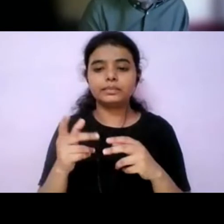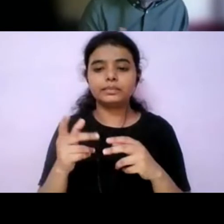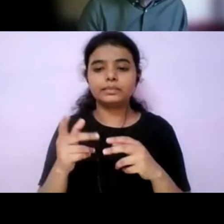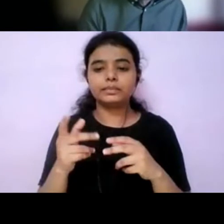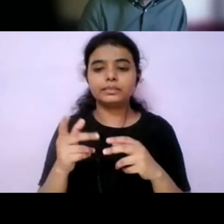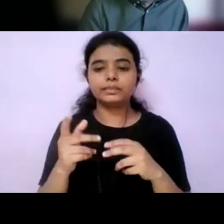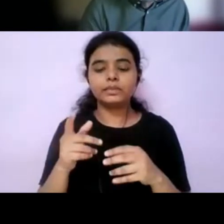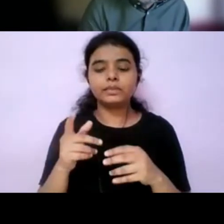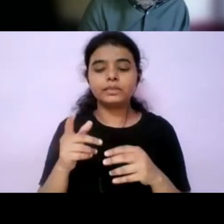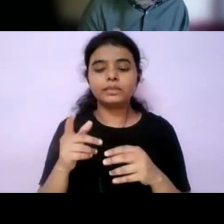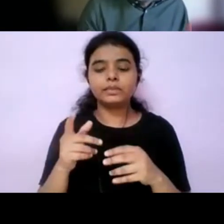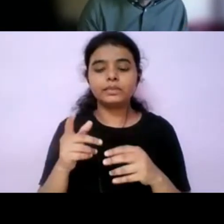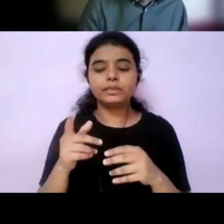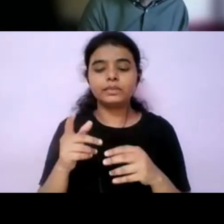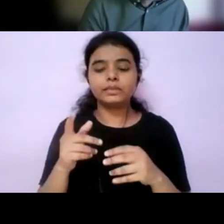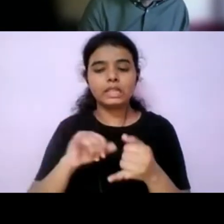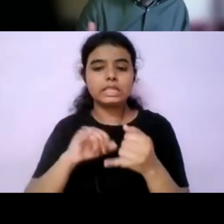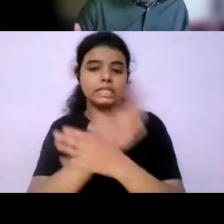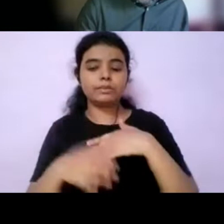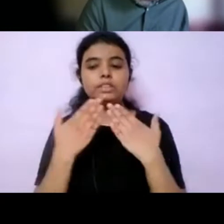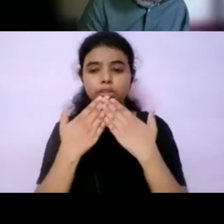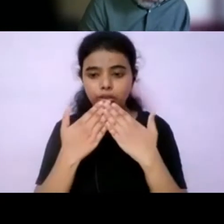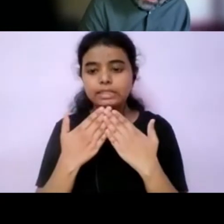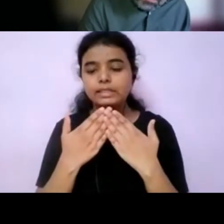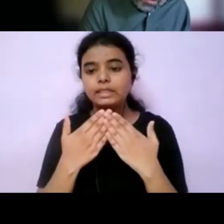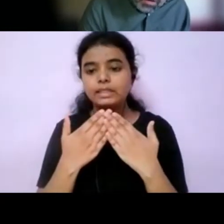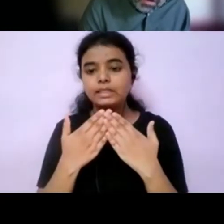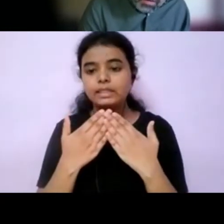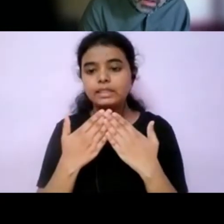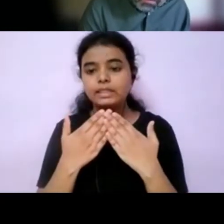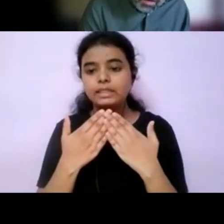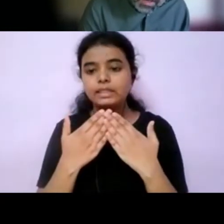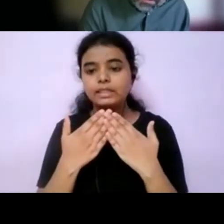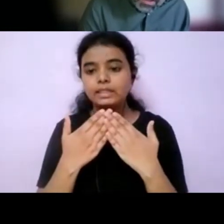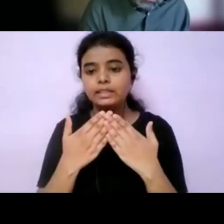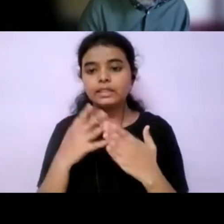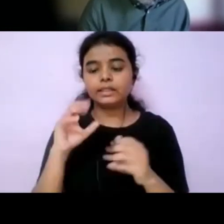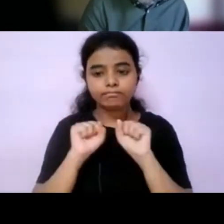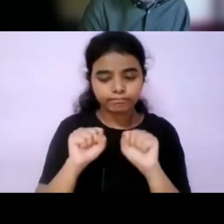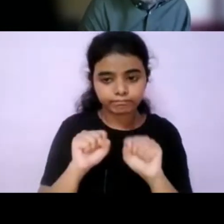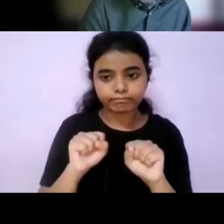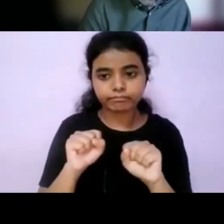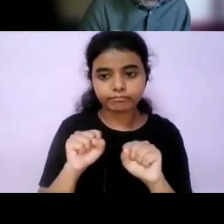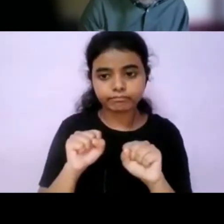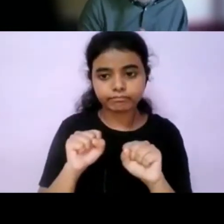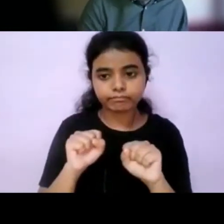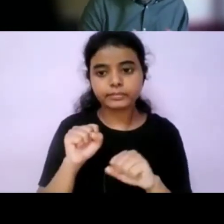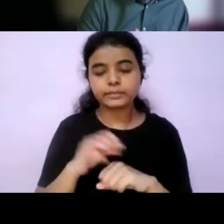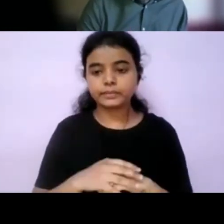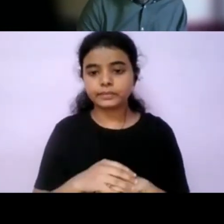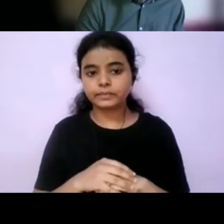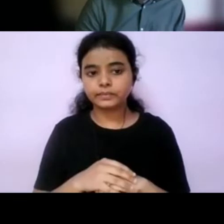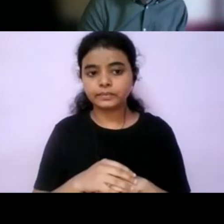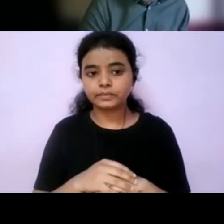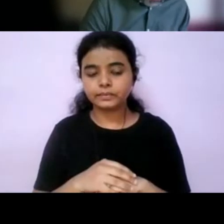element are the critical realist accounts of disability, which looks to draw on the work of Roy Bhaskar. And I want to